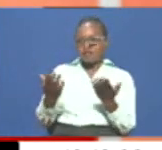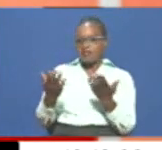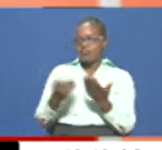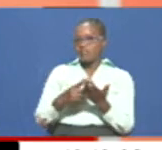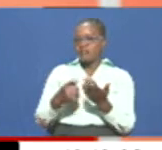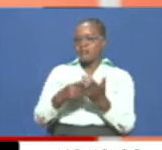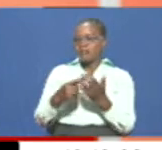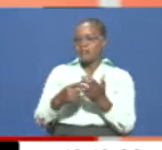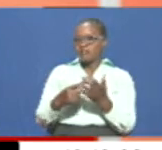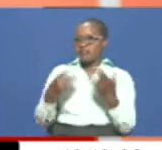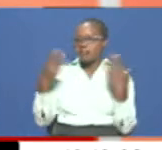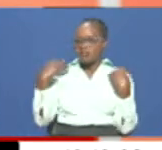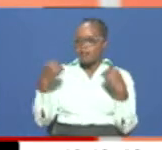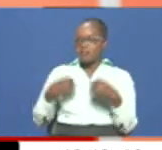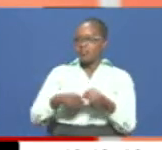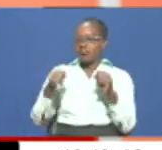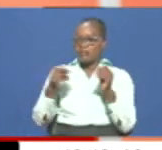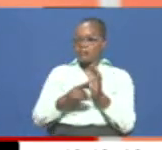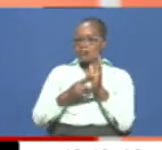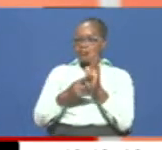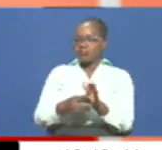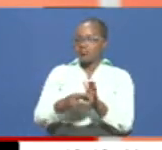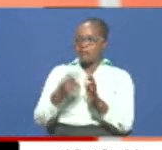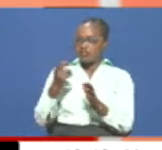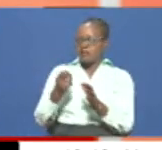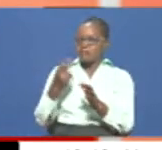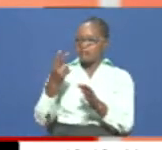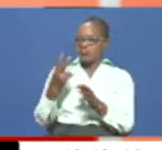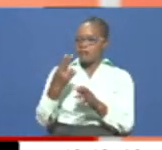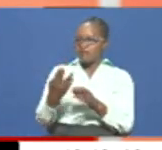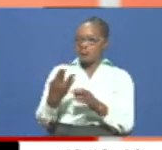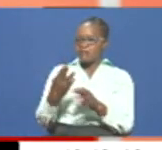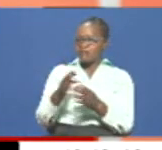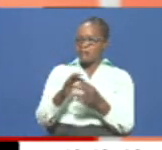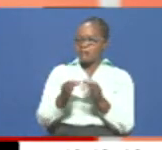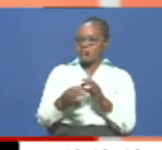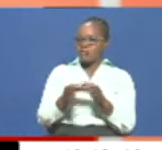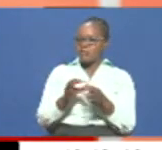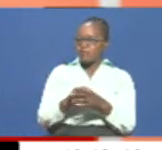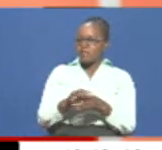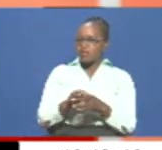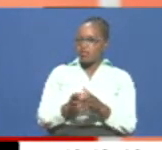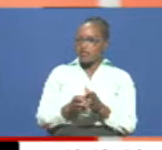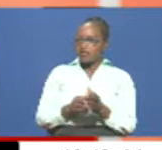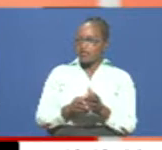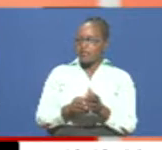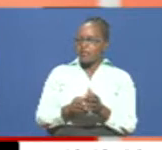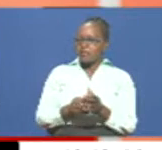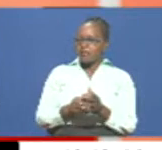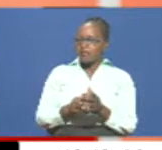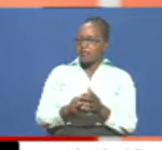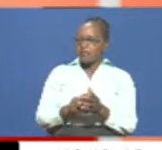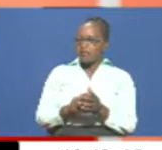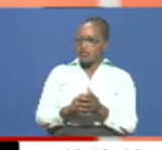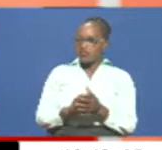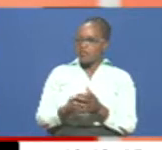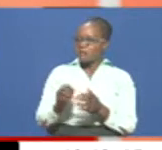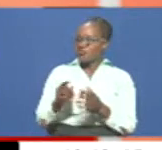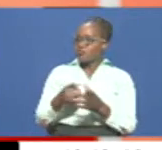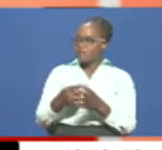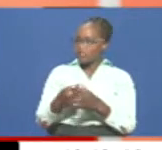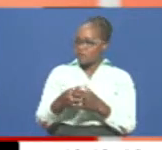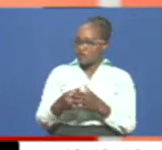in the 2024 Olympics? Just the number of sports which will be behind the Kenyan flag. Mm-hmm. And then secondly, in terms